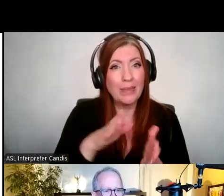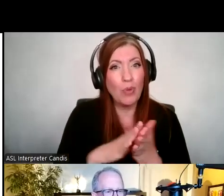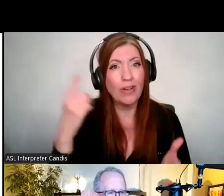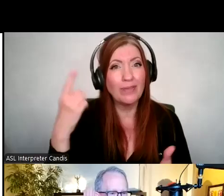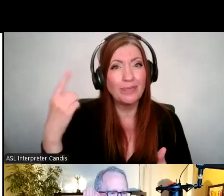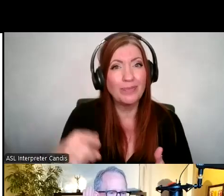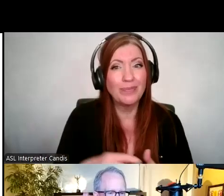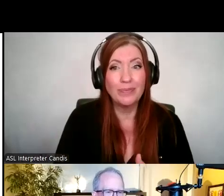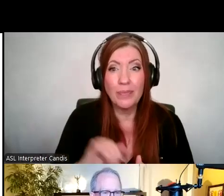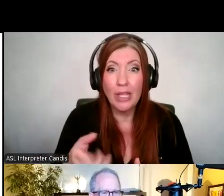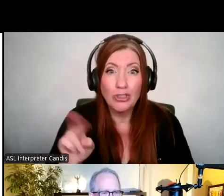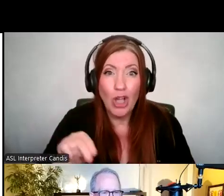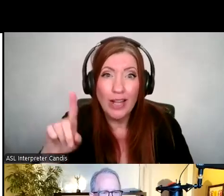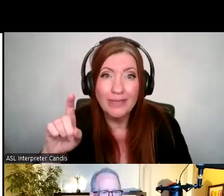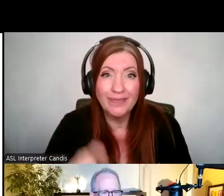John?